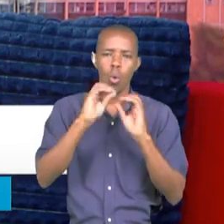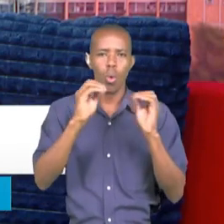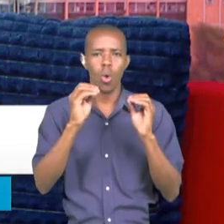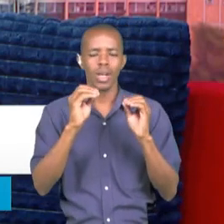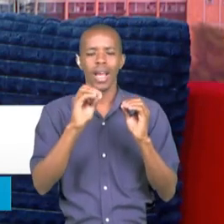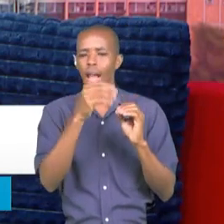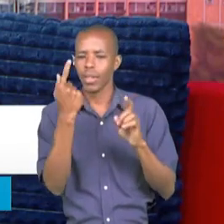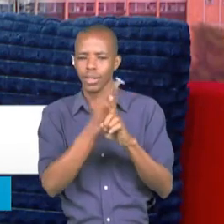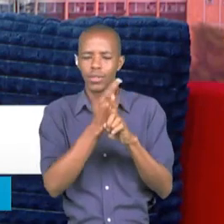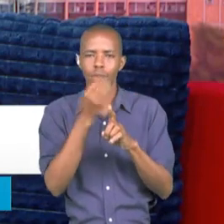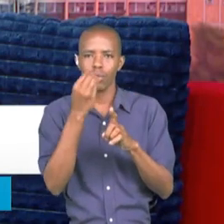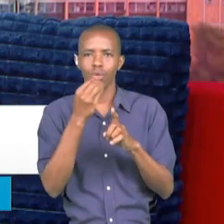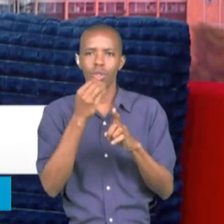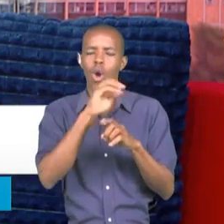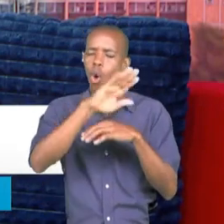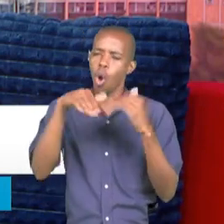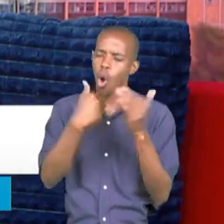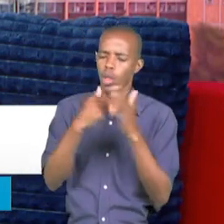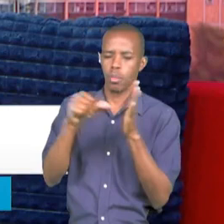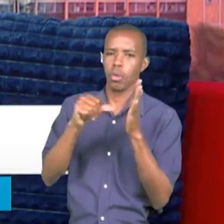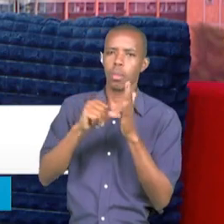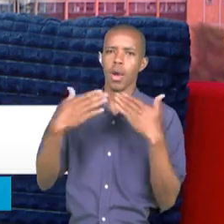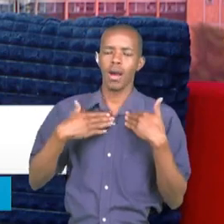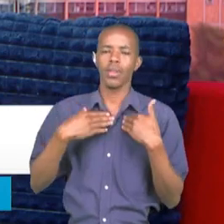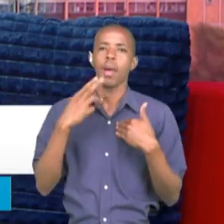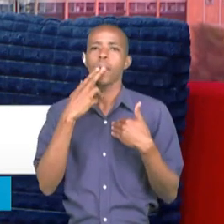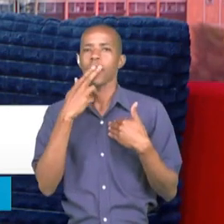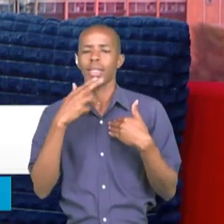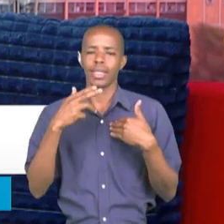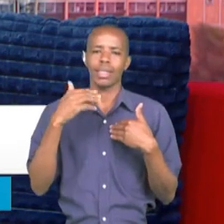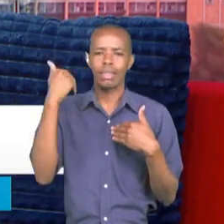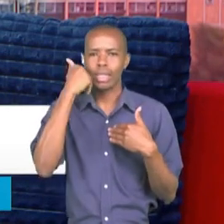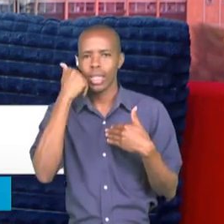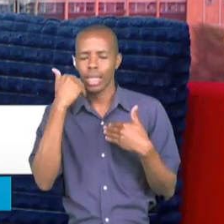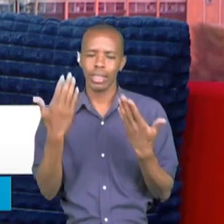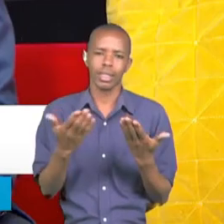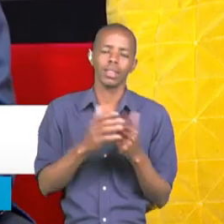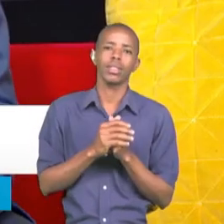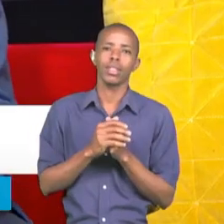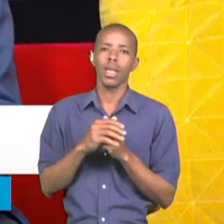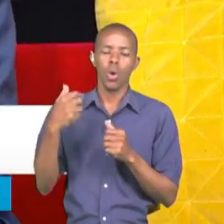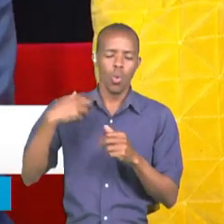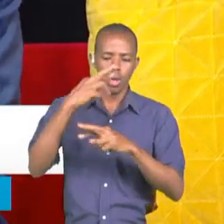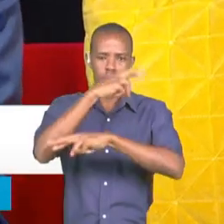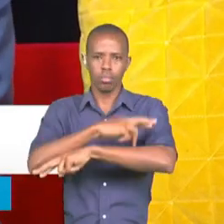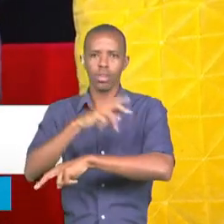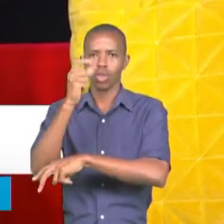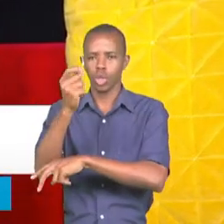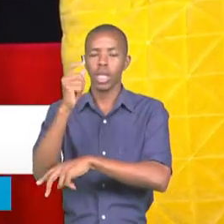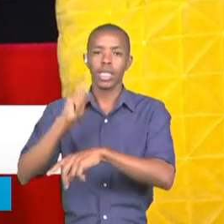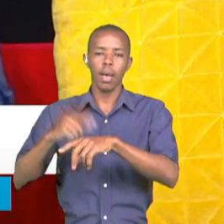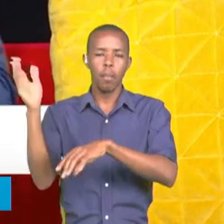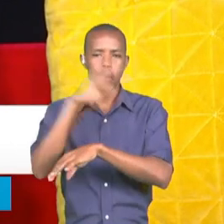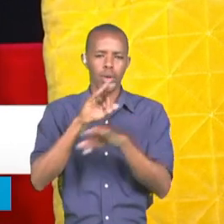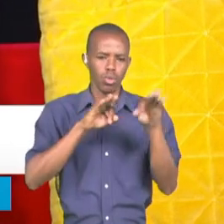gluten. We have all kinds of problems, diabetic people. Yeah, it's true that. Interesting. Mm-hmm. All right, we'll take a short break. When you come back now, she'll be telling